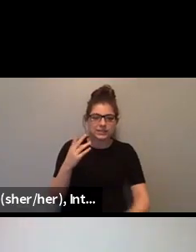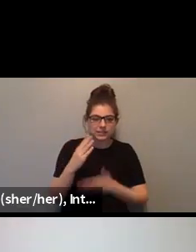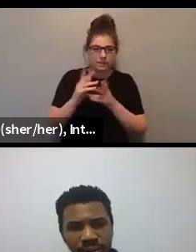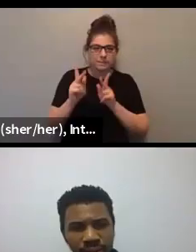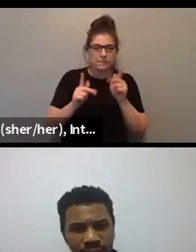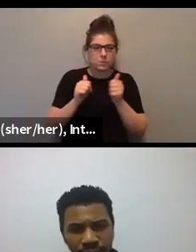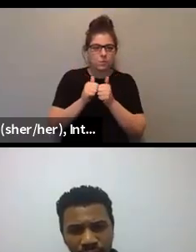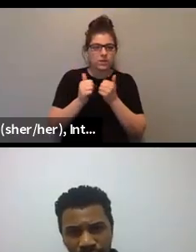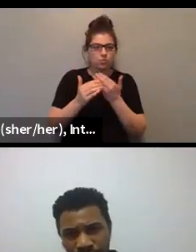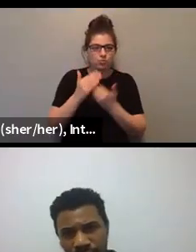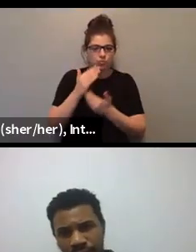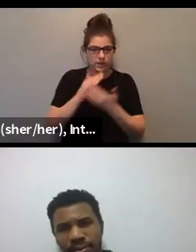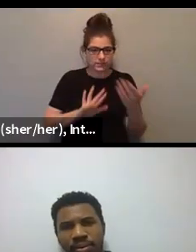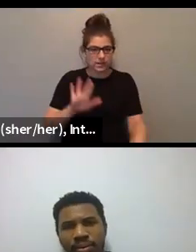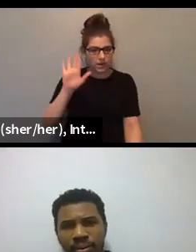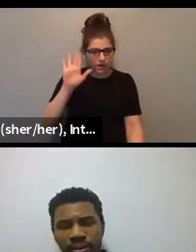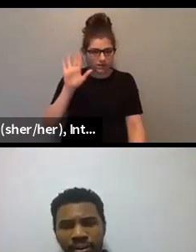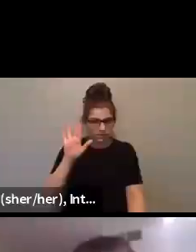raised hands.